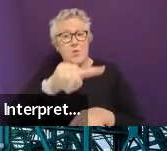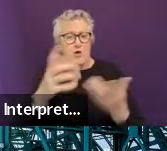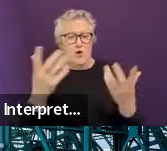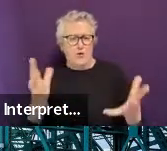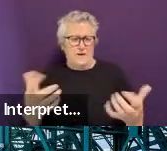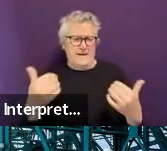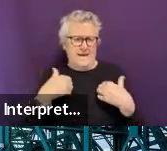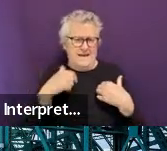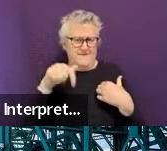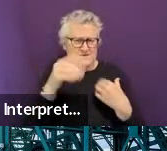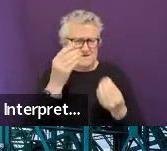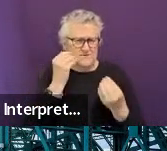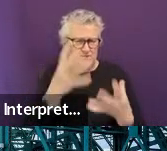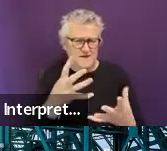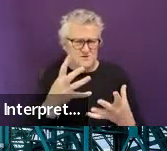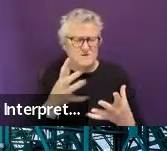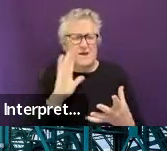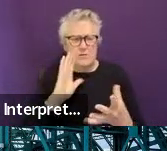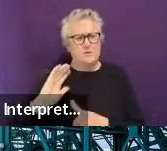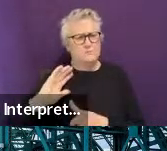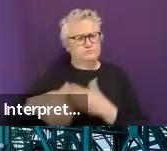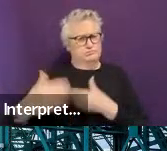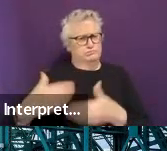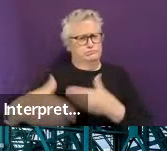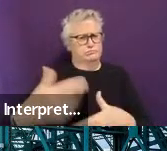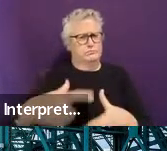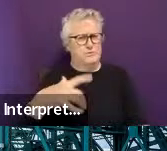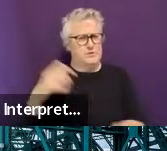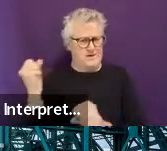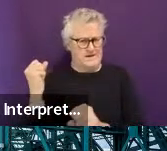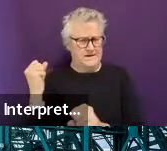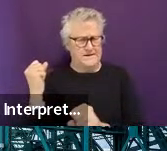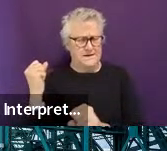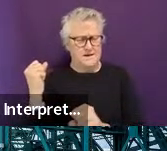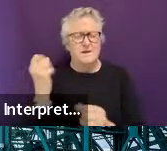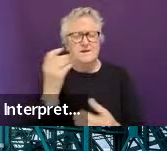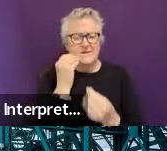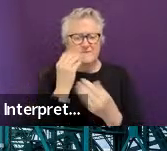go over reasonably quick the information,